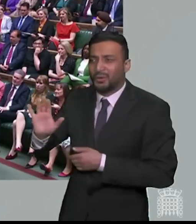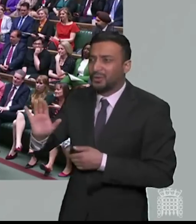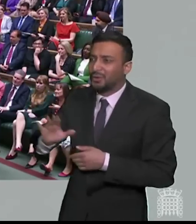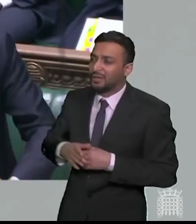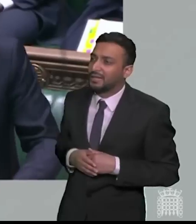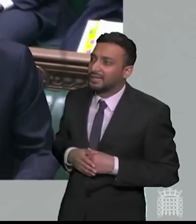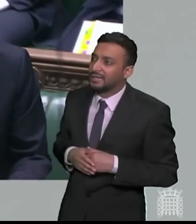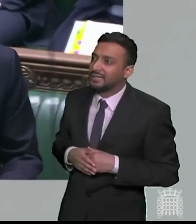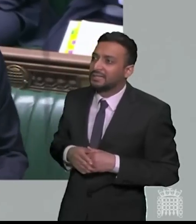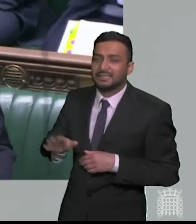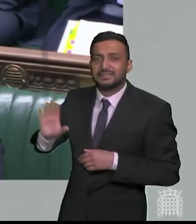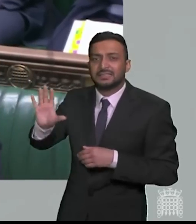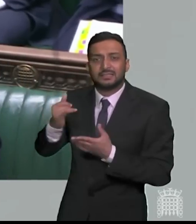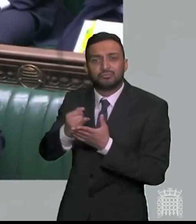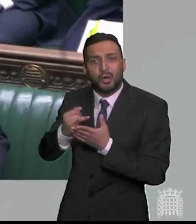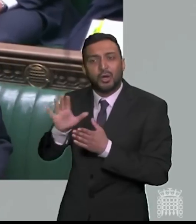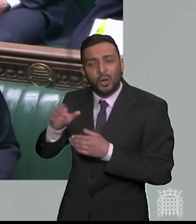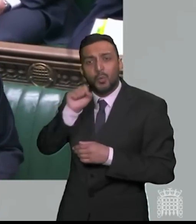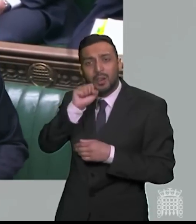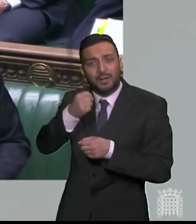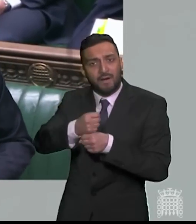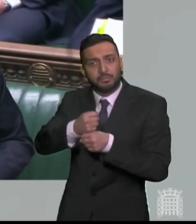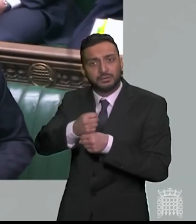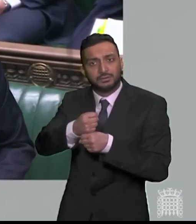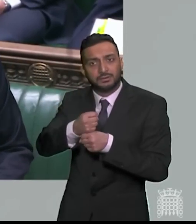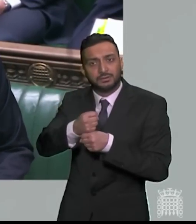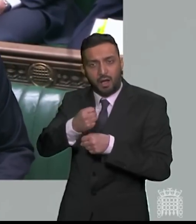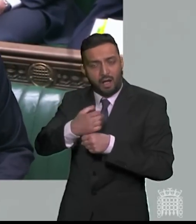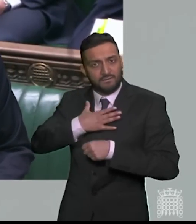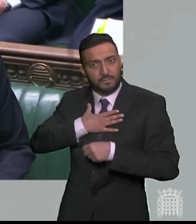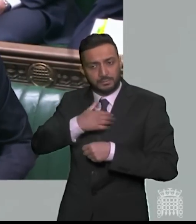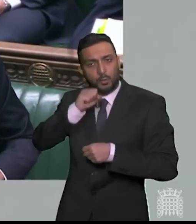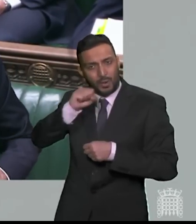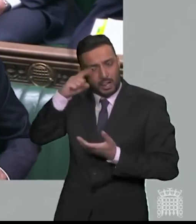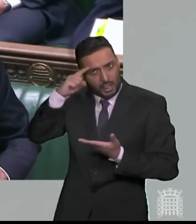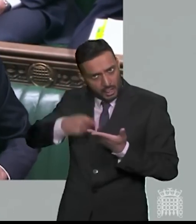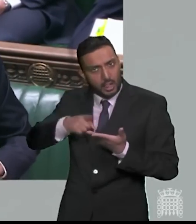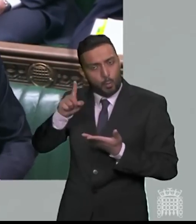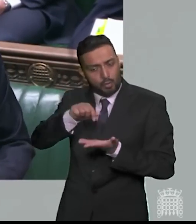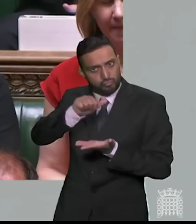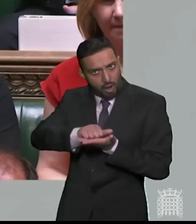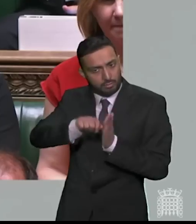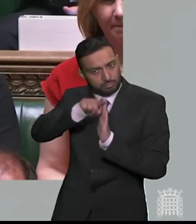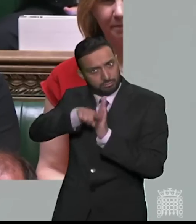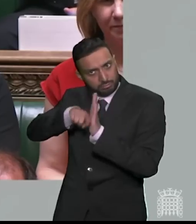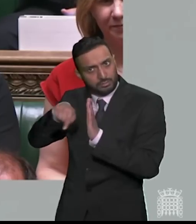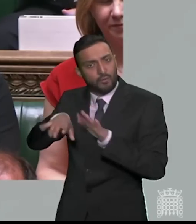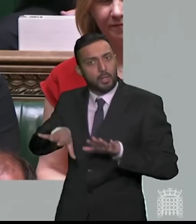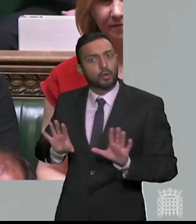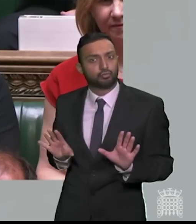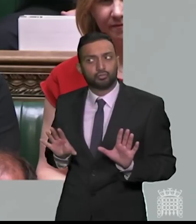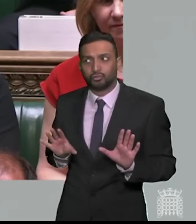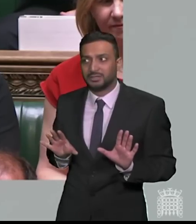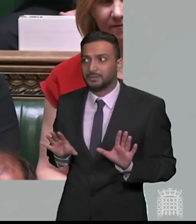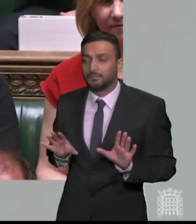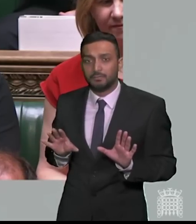It's the elective government that will be making decisions about what the right regulations are for our country. And it's absolutely right that as a